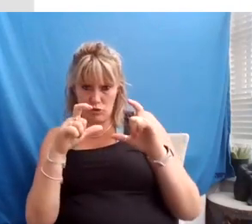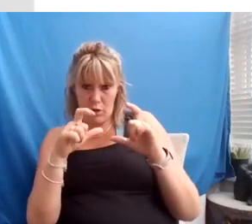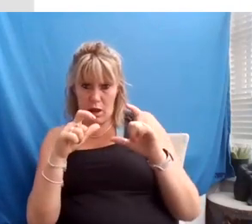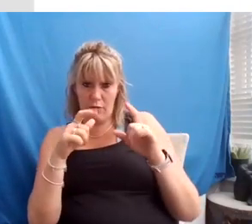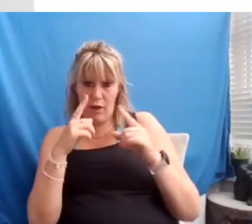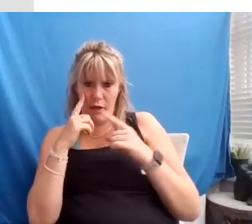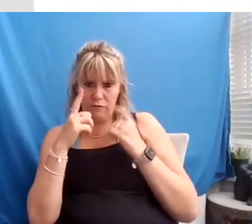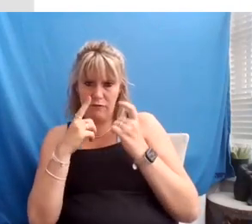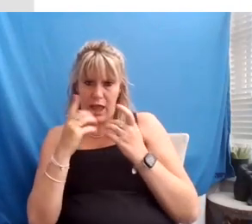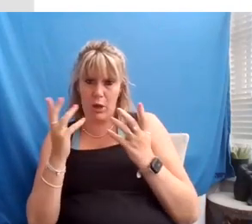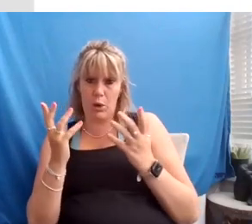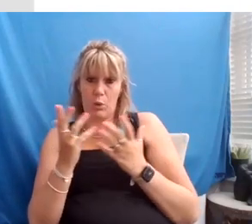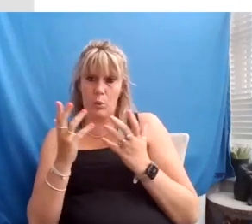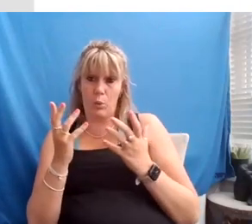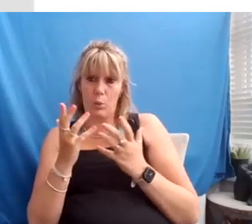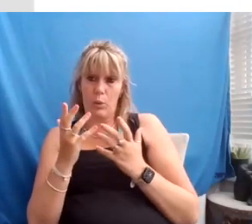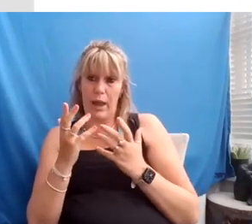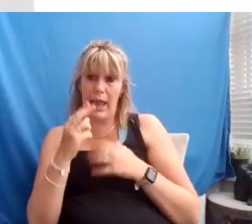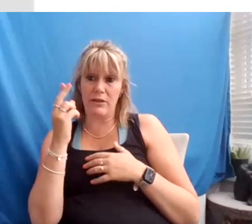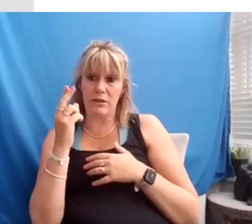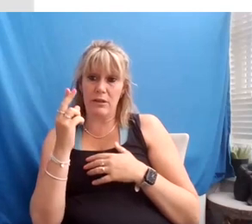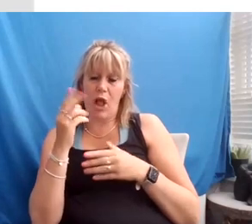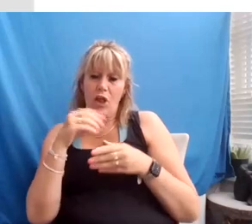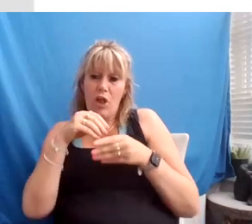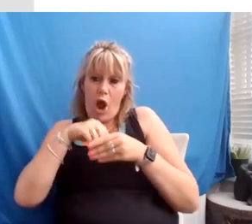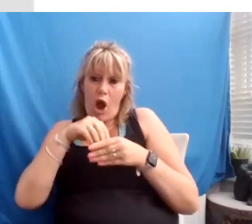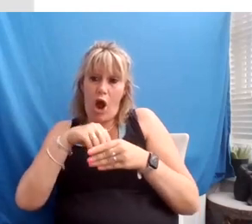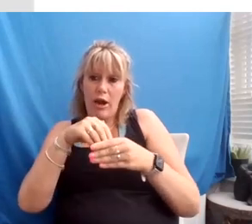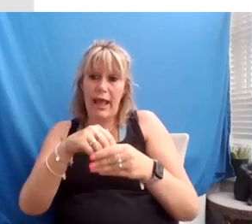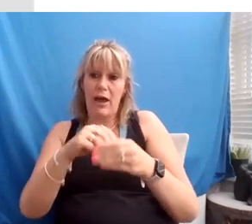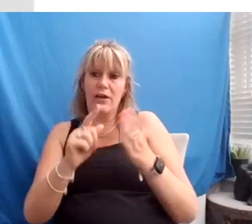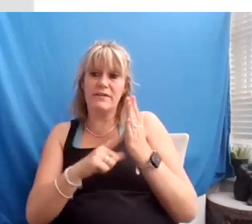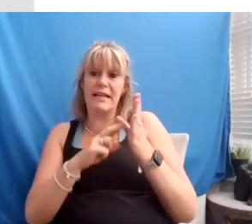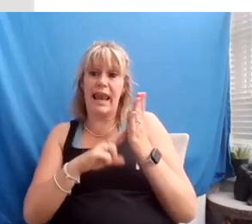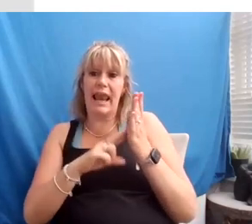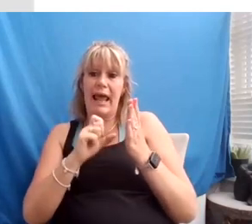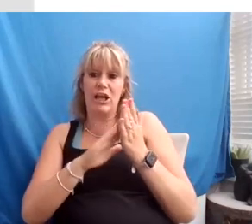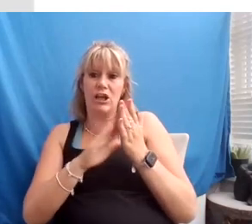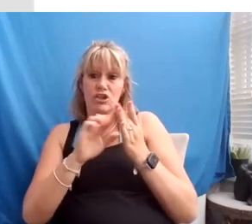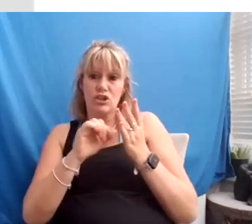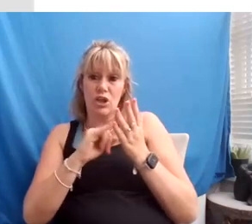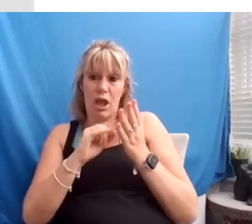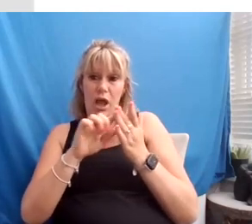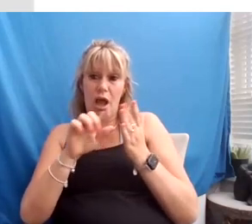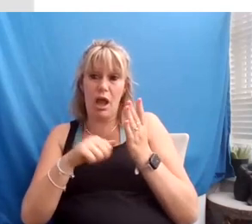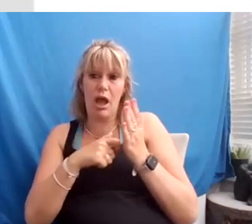the archives at Rochdale Art Gallery in Lancashire in 1989.